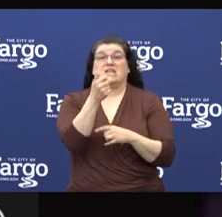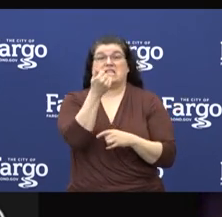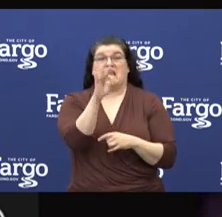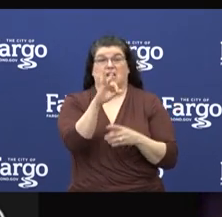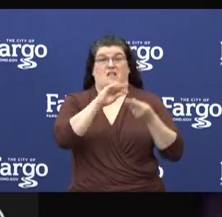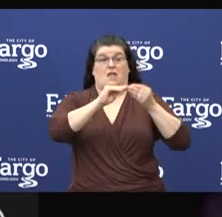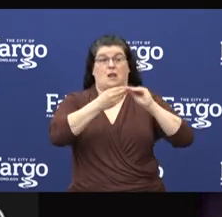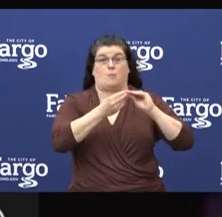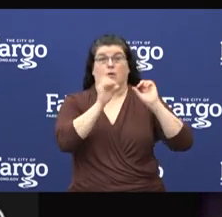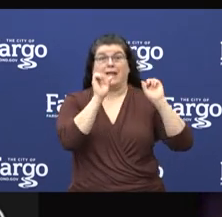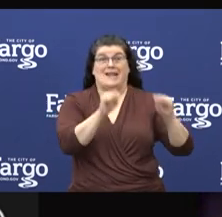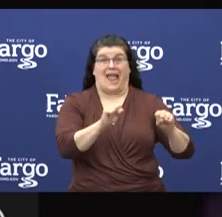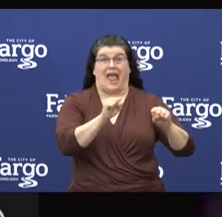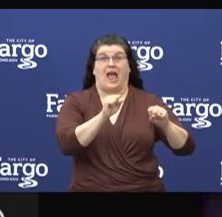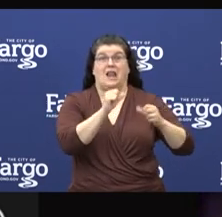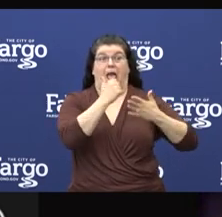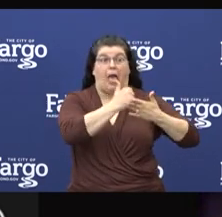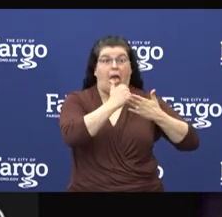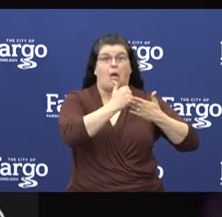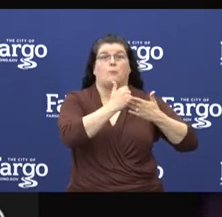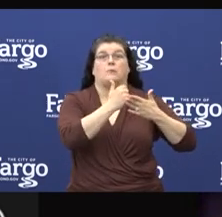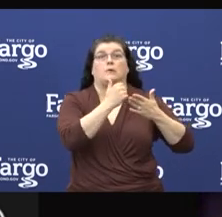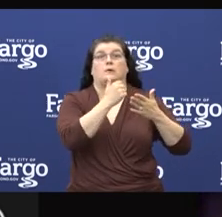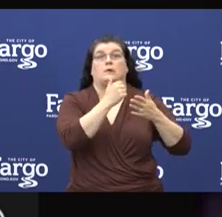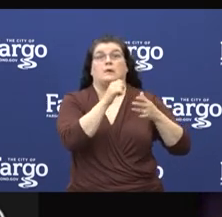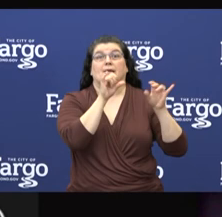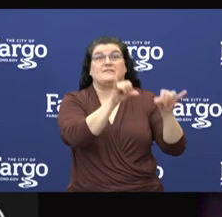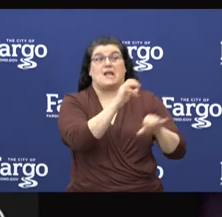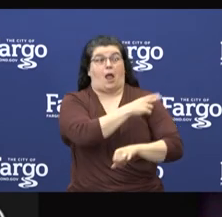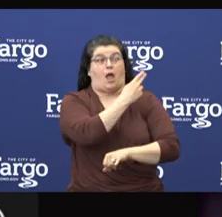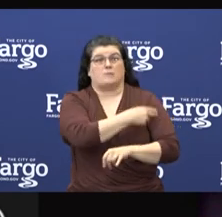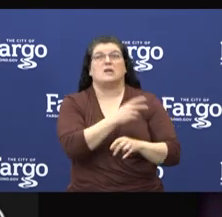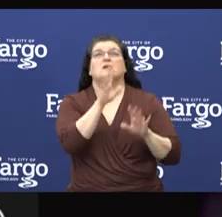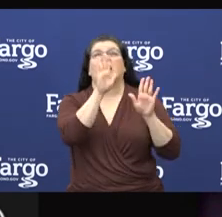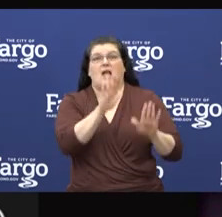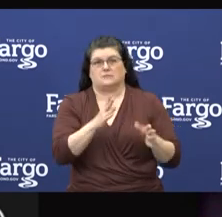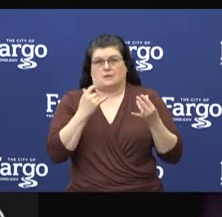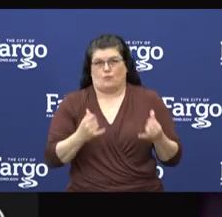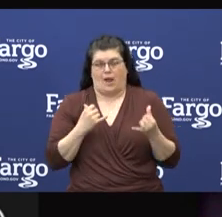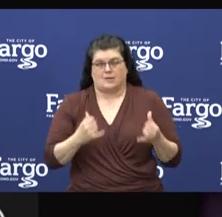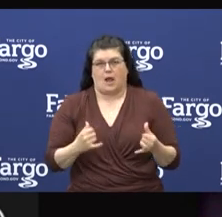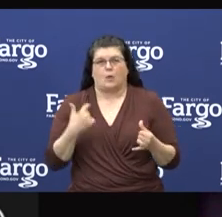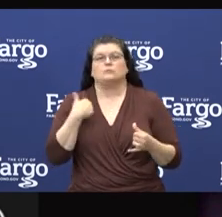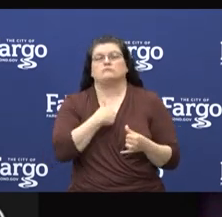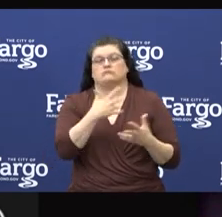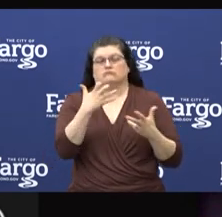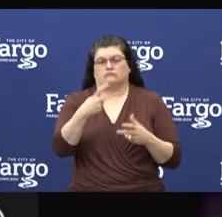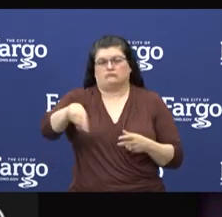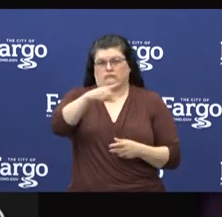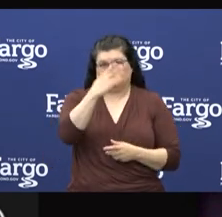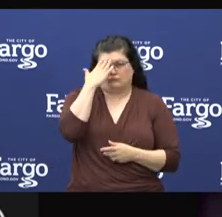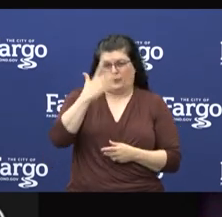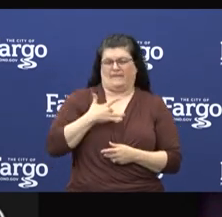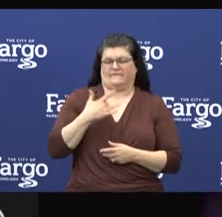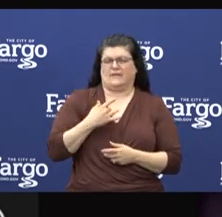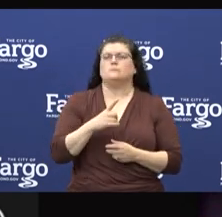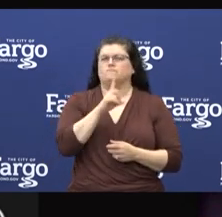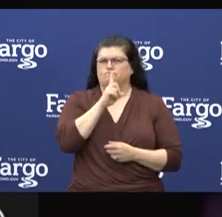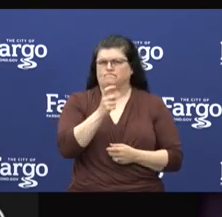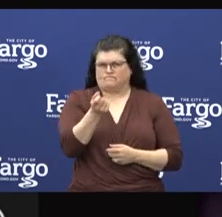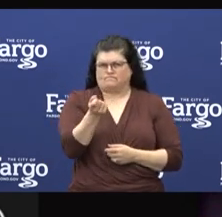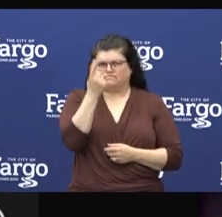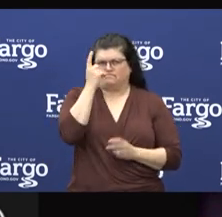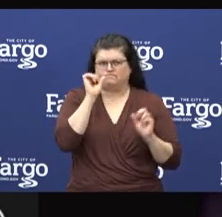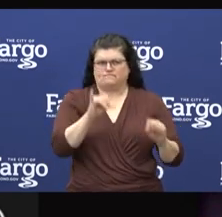excellent. And the availability to help the people, should they need help, should be reassuring to all of our citizens. And this goes without saying,